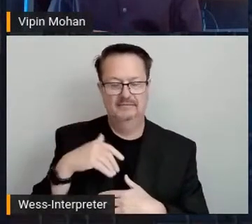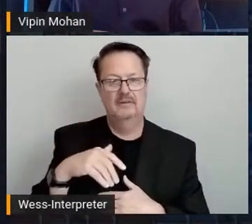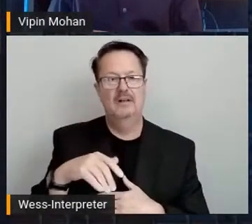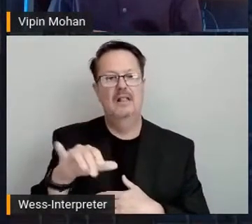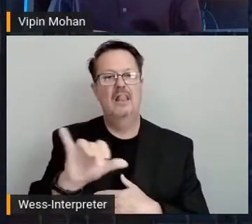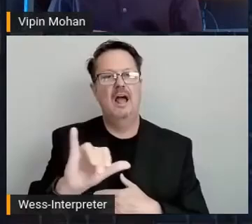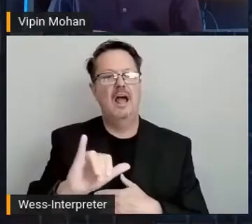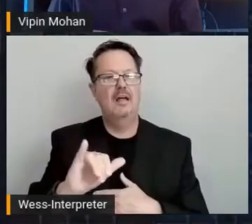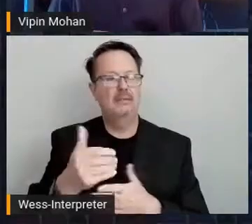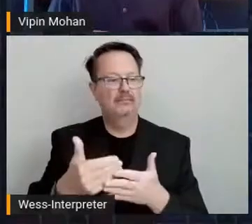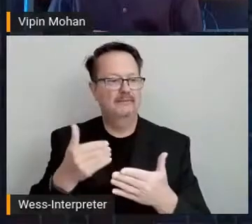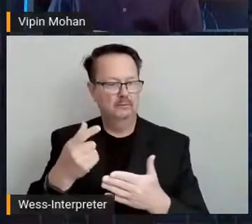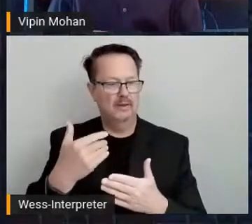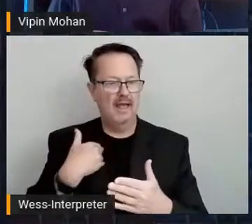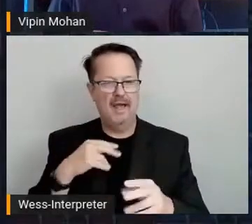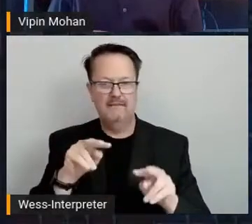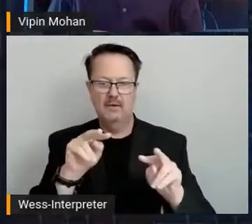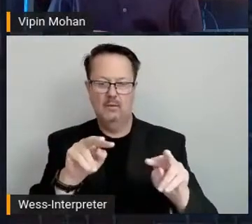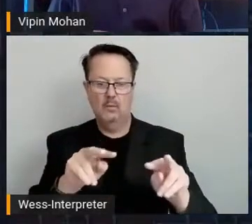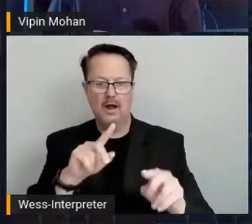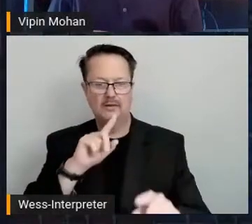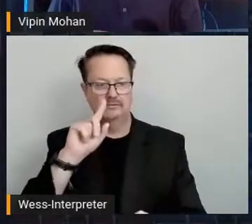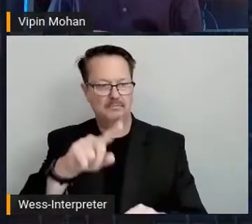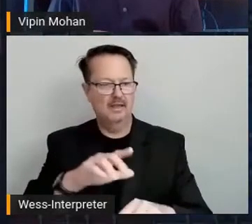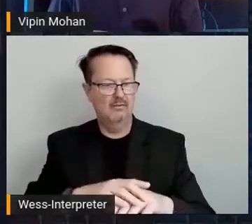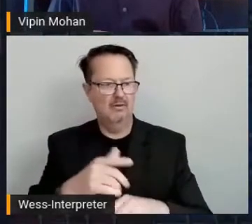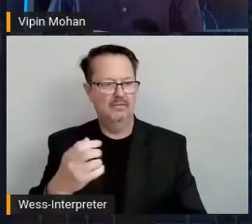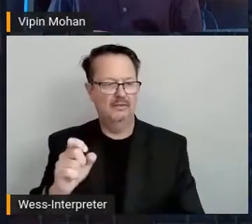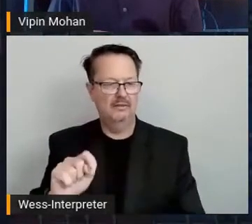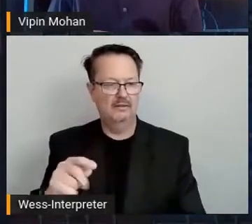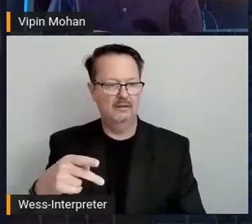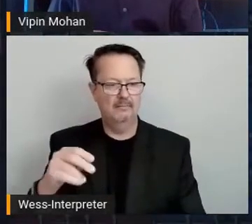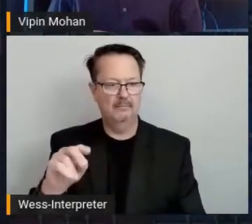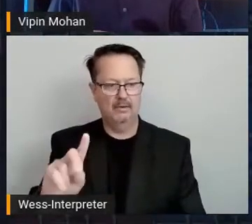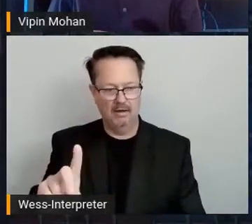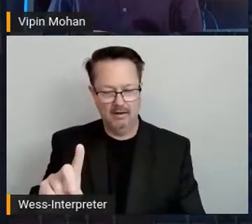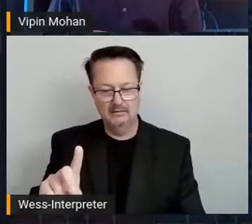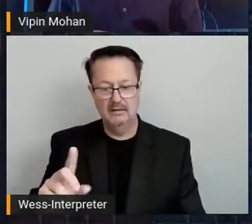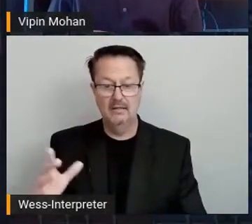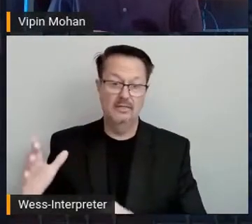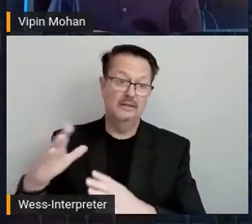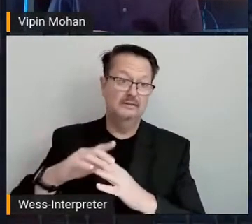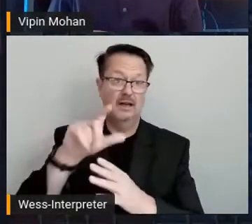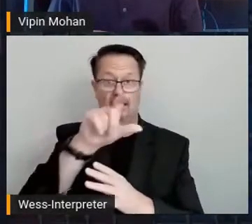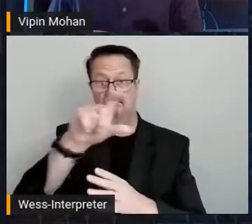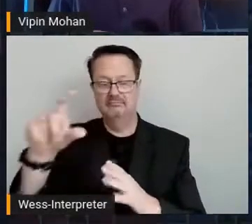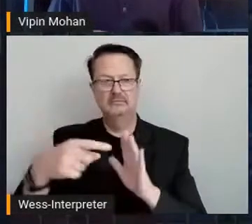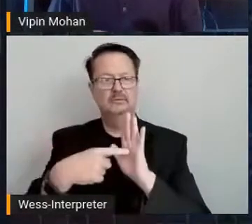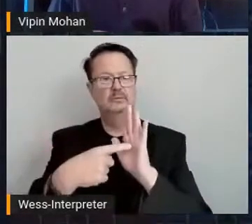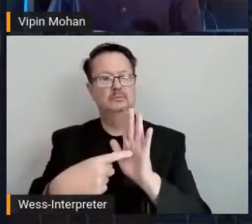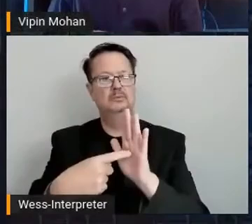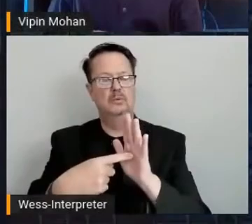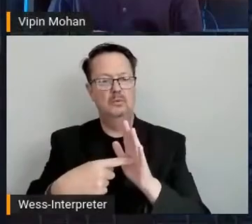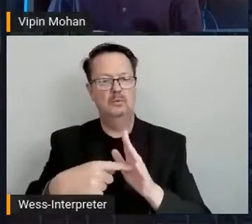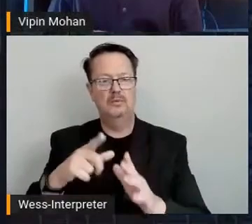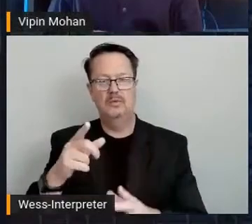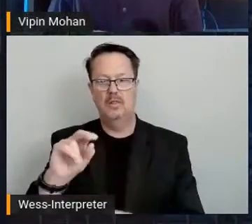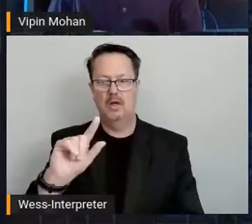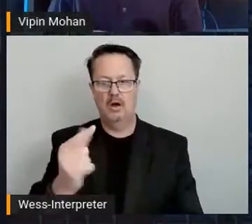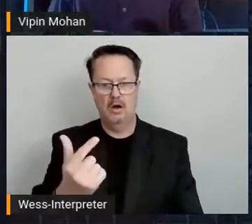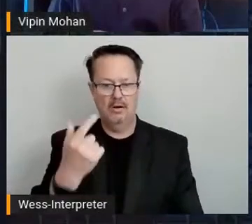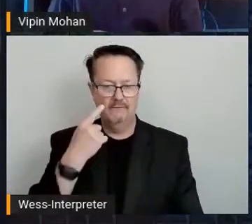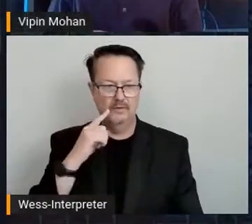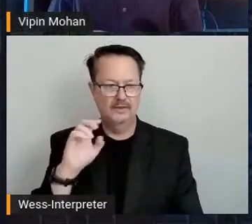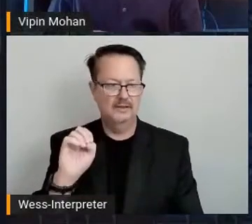are running a watch command on the get pods. The top right is actually showing the logs of the EKS-A